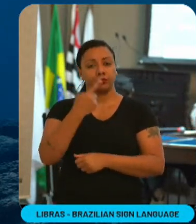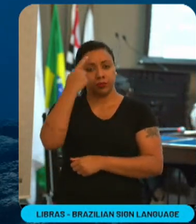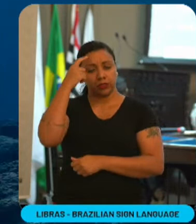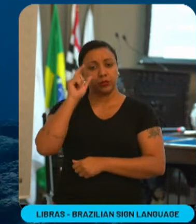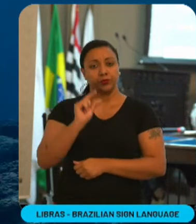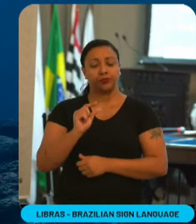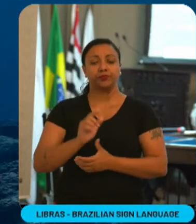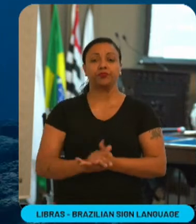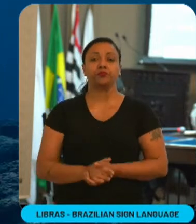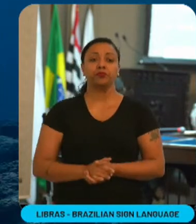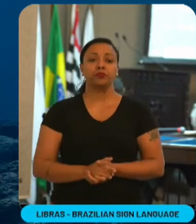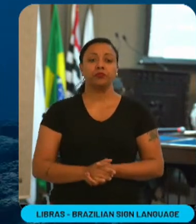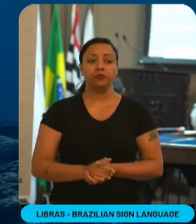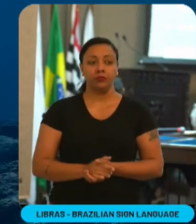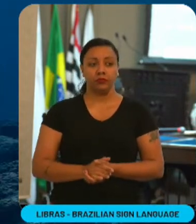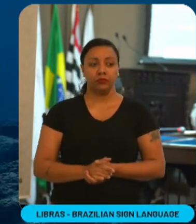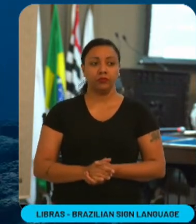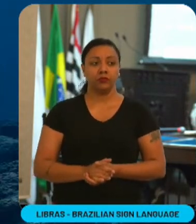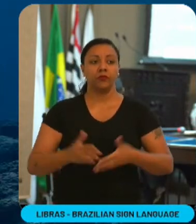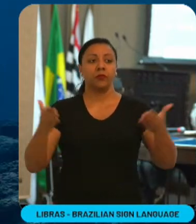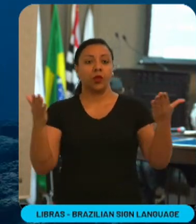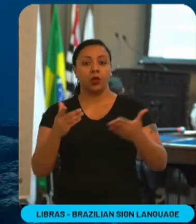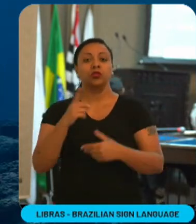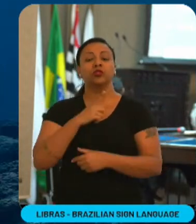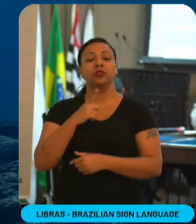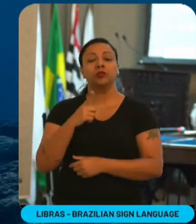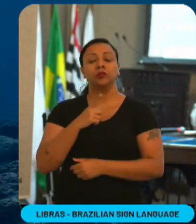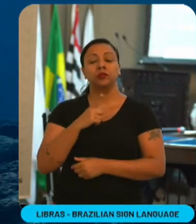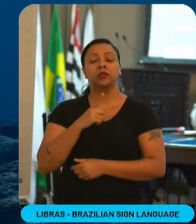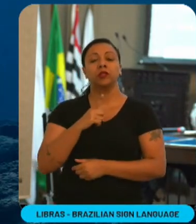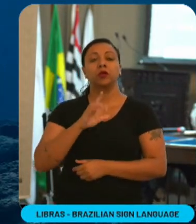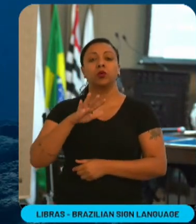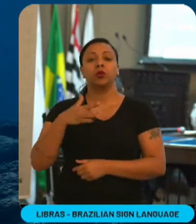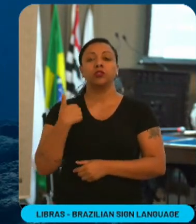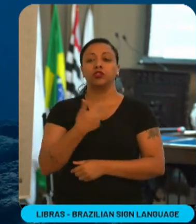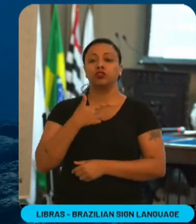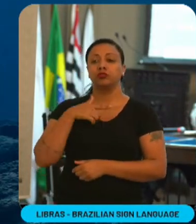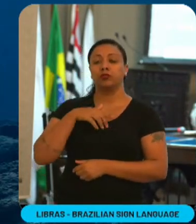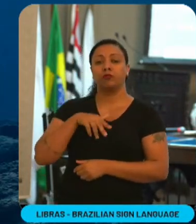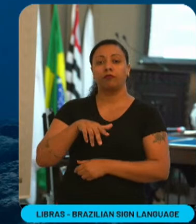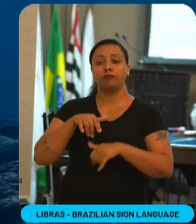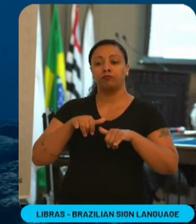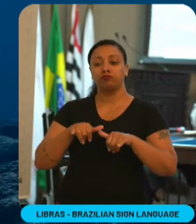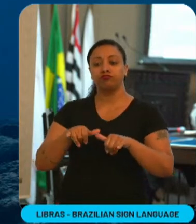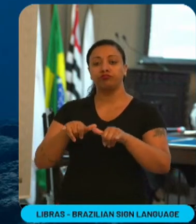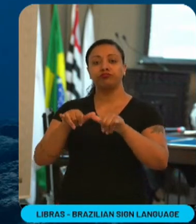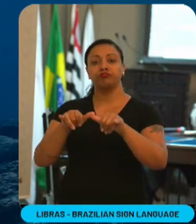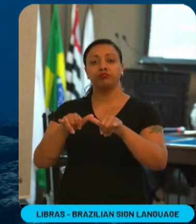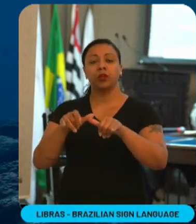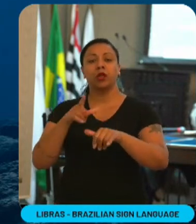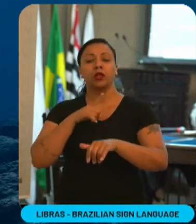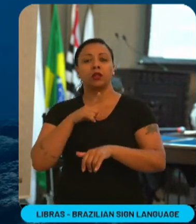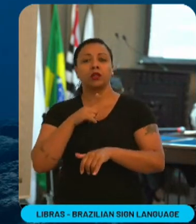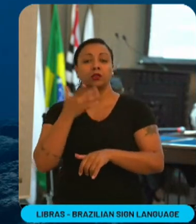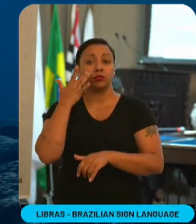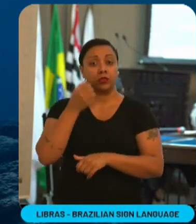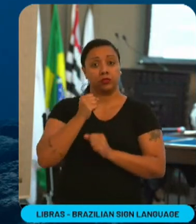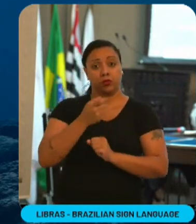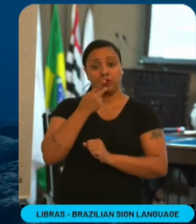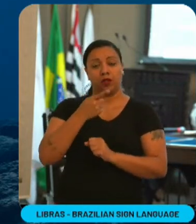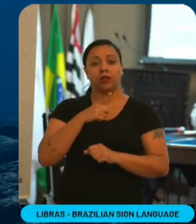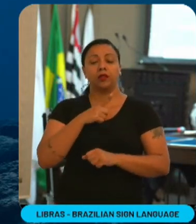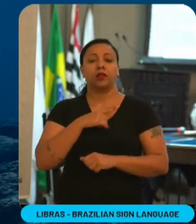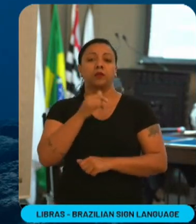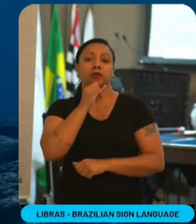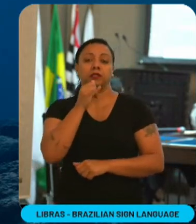people. So I saw a strategy that will make us think a little bit I don't know if I